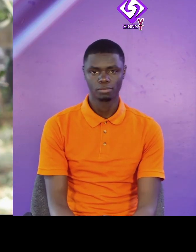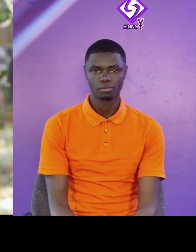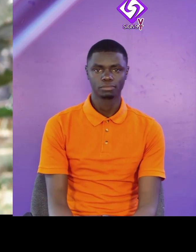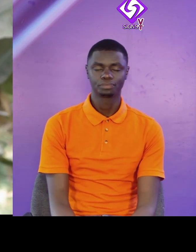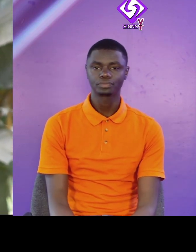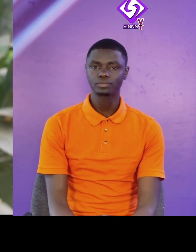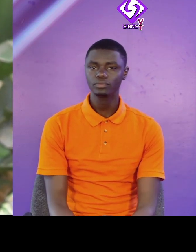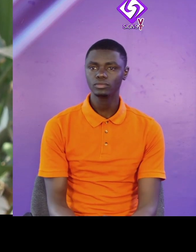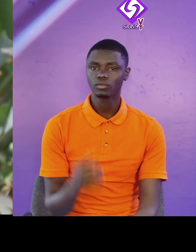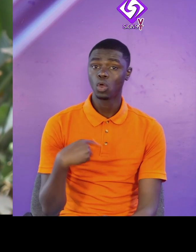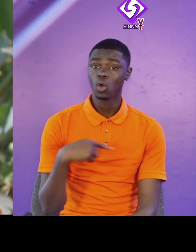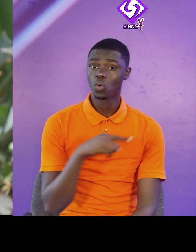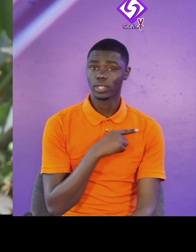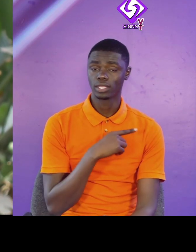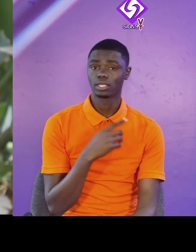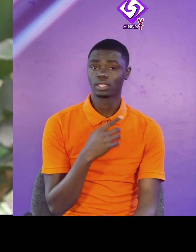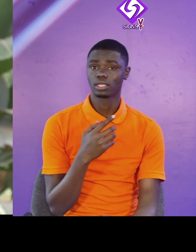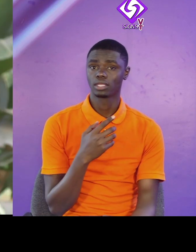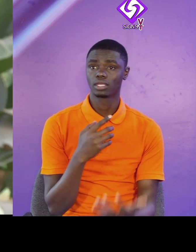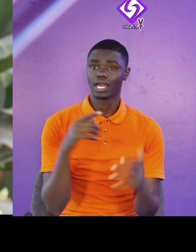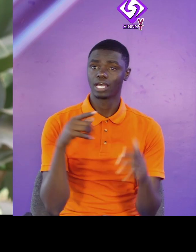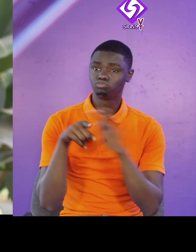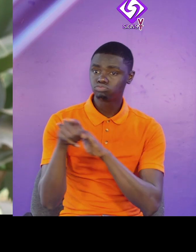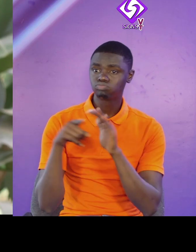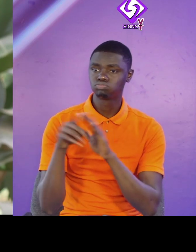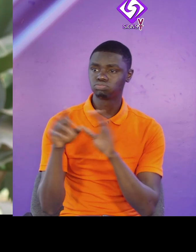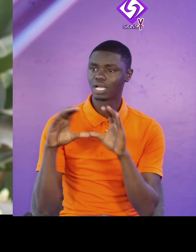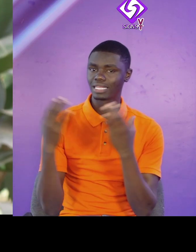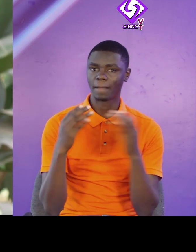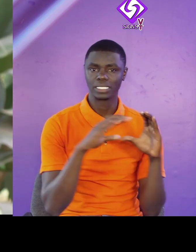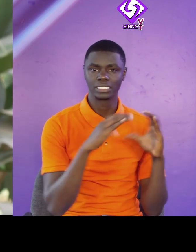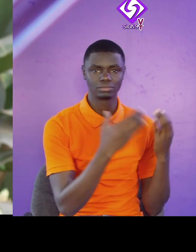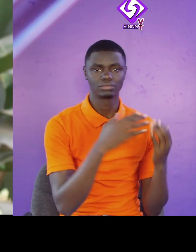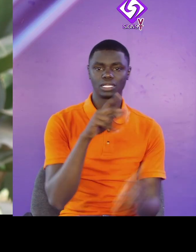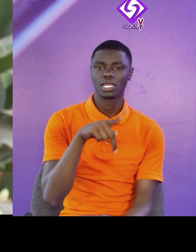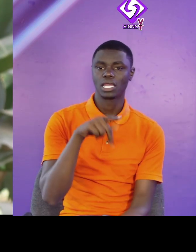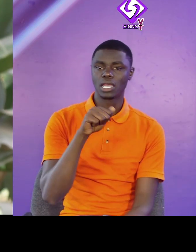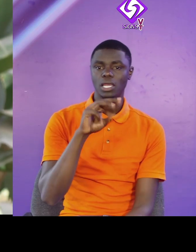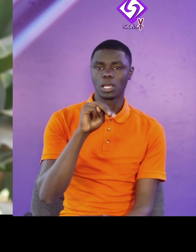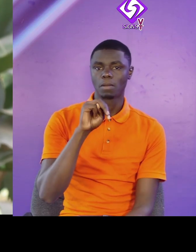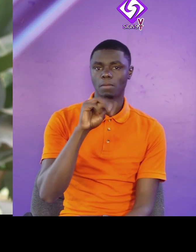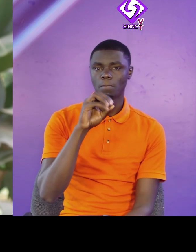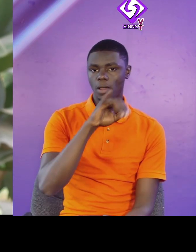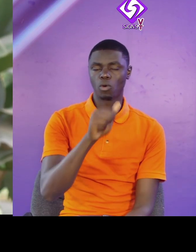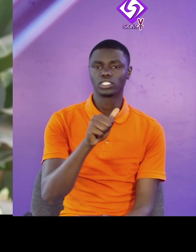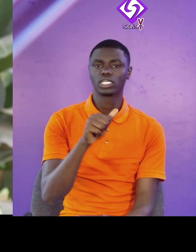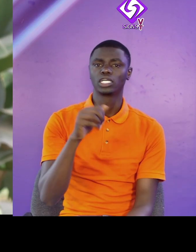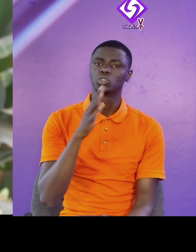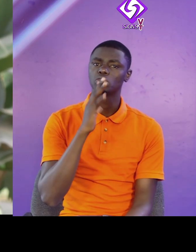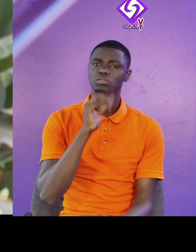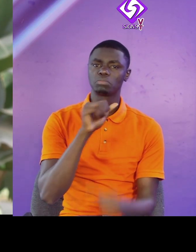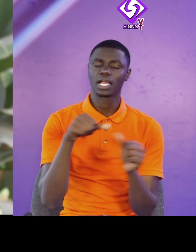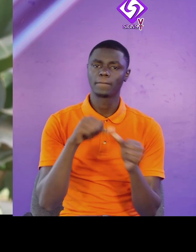So we are going into companies as well with Pamoja to speak about creating a